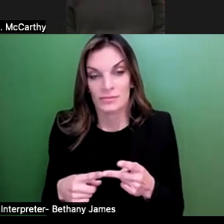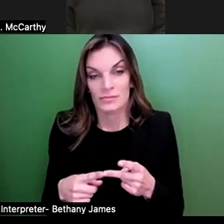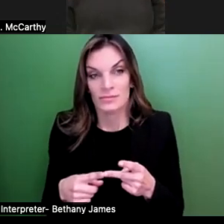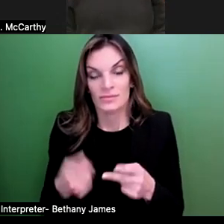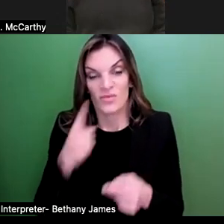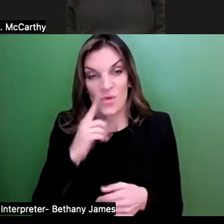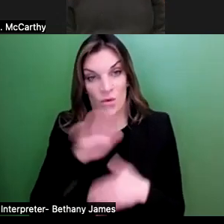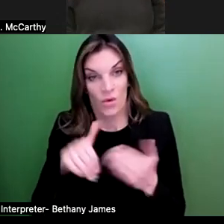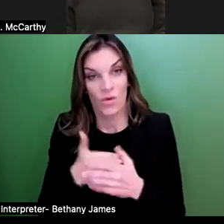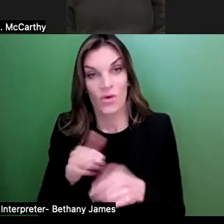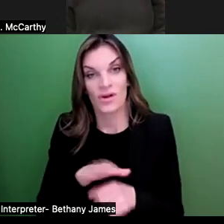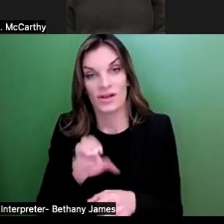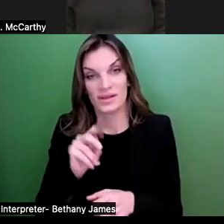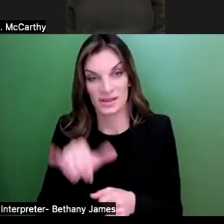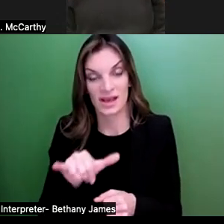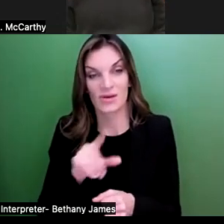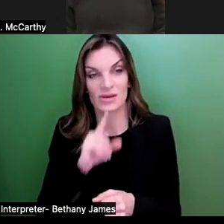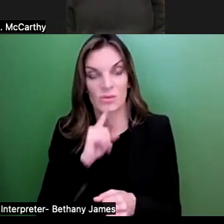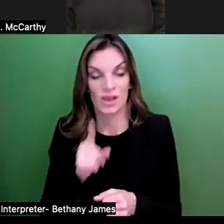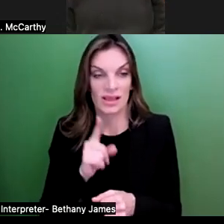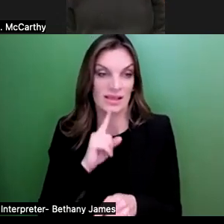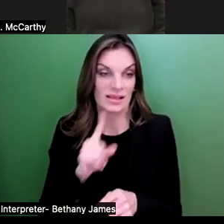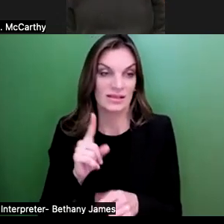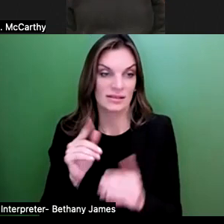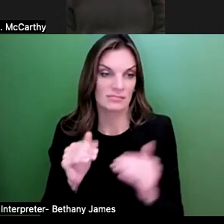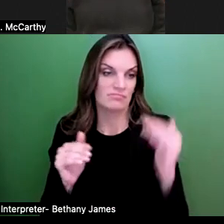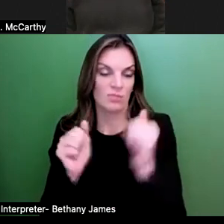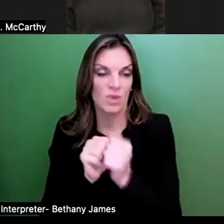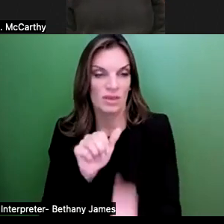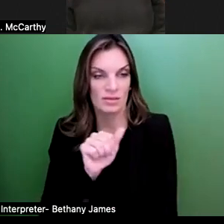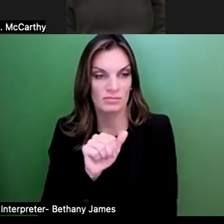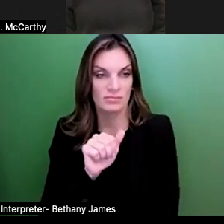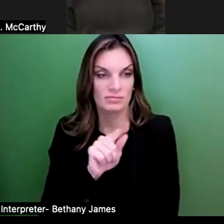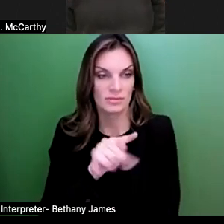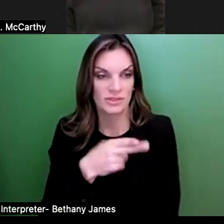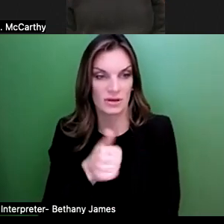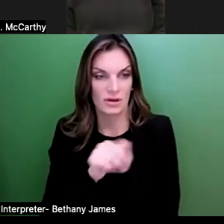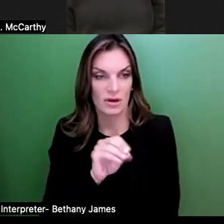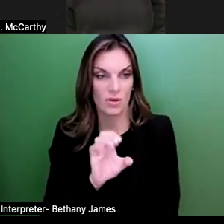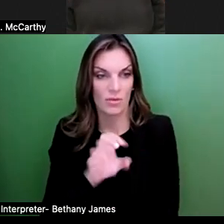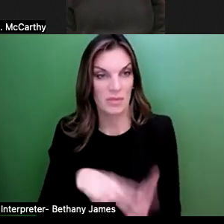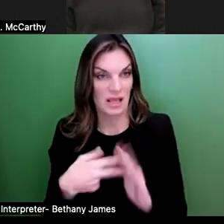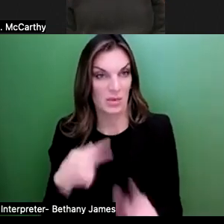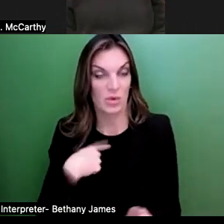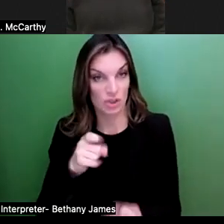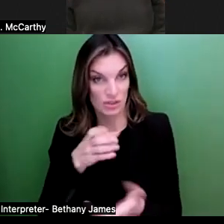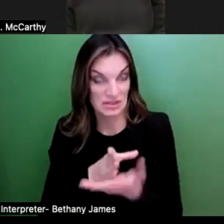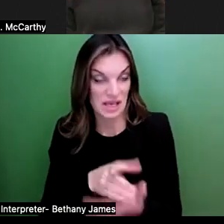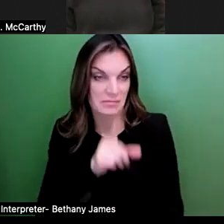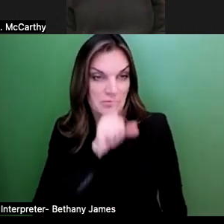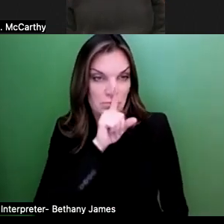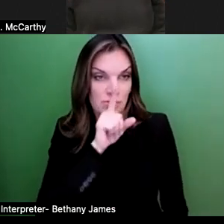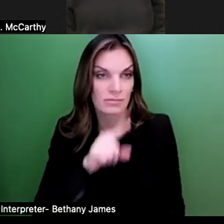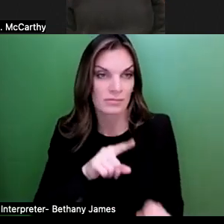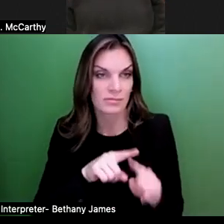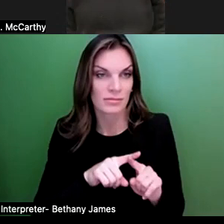county goes, I mean, Tarrytown is up there with Tuckahoe. We have done our part. That doesn't mean we should stop. I have to say that it also is,